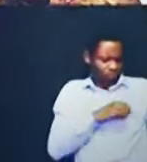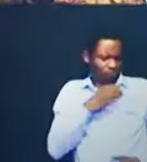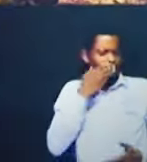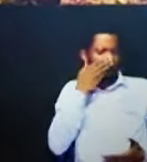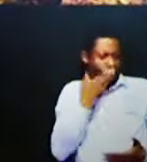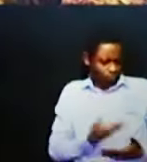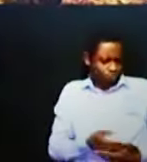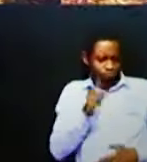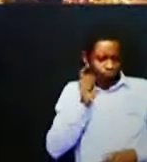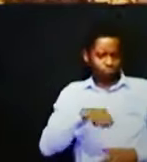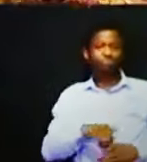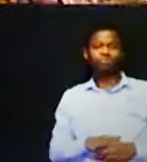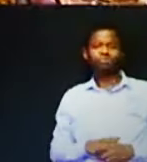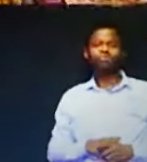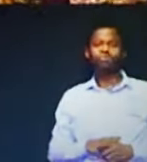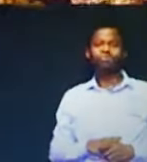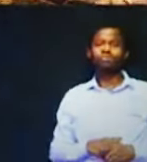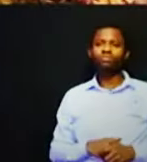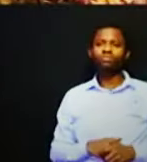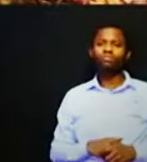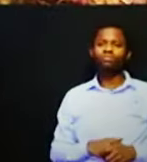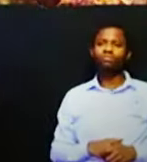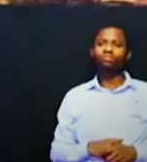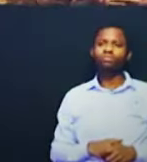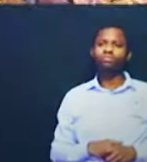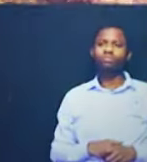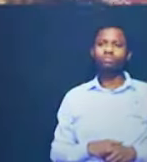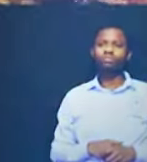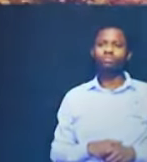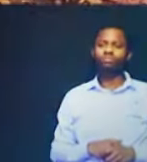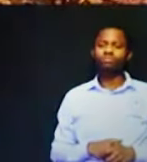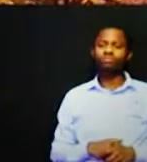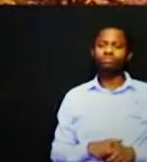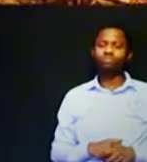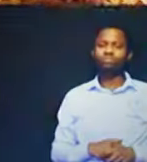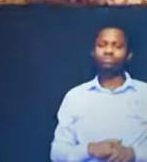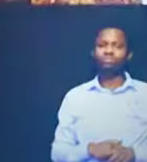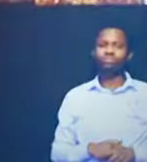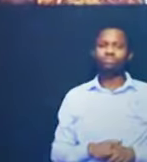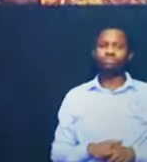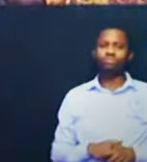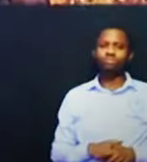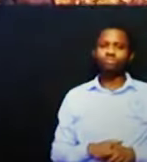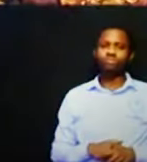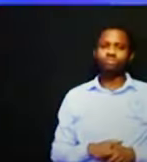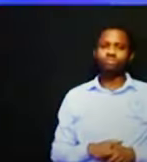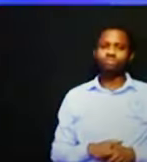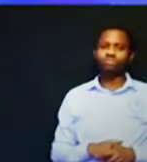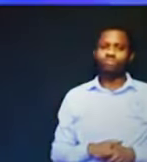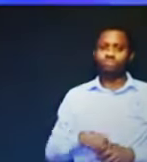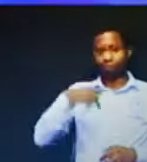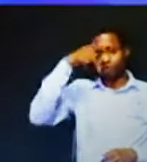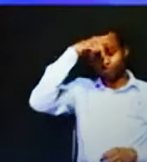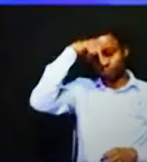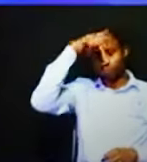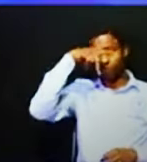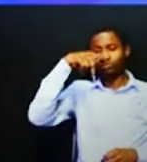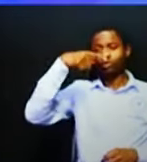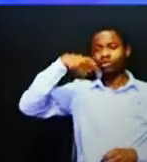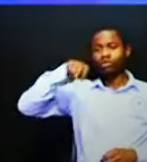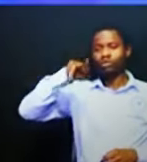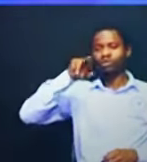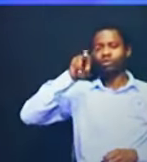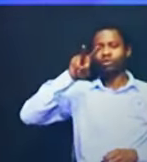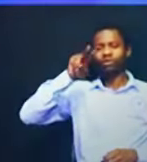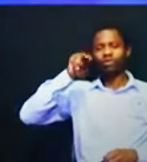so be your beer. We ain't see our neighbor, your beermu, nefin so would you honey. Proverbs 31, verse